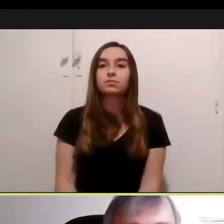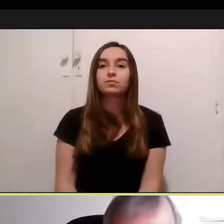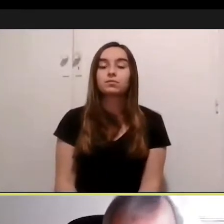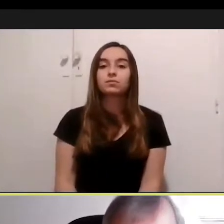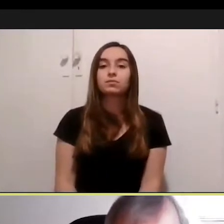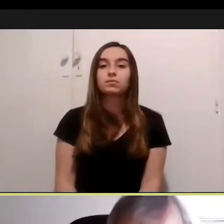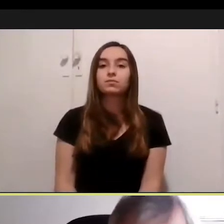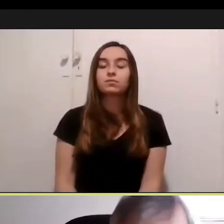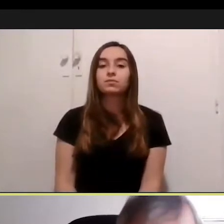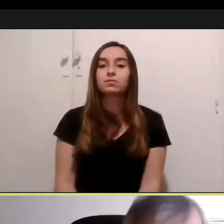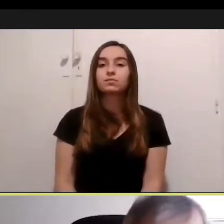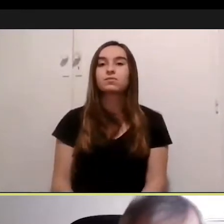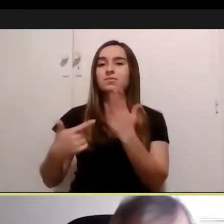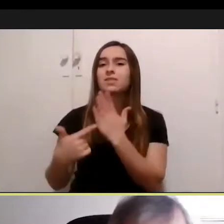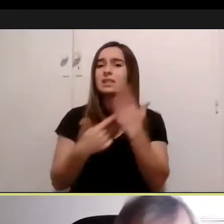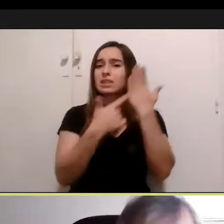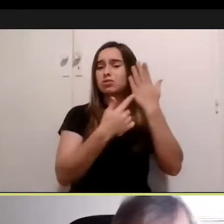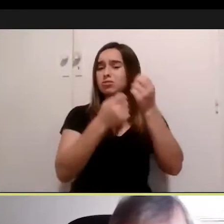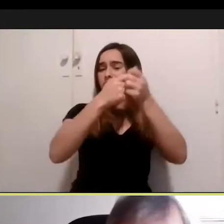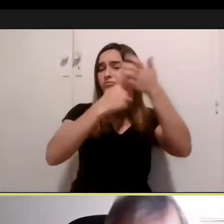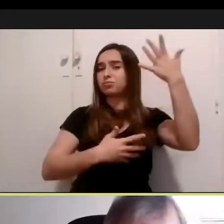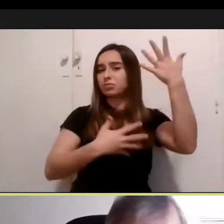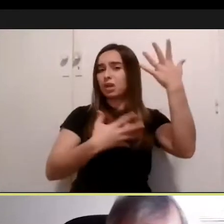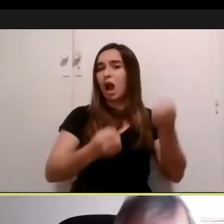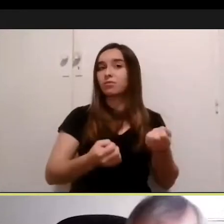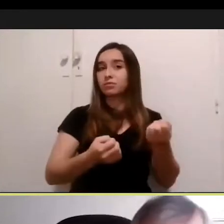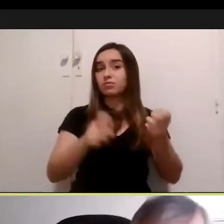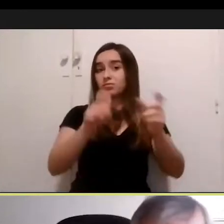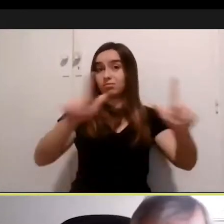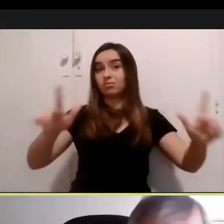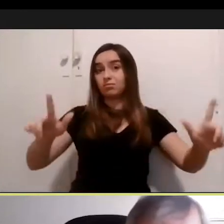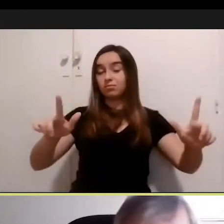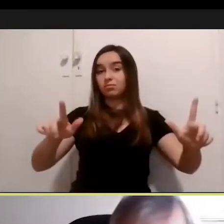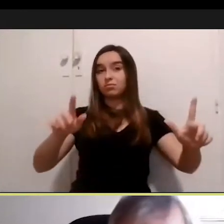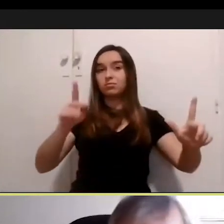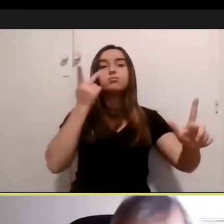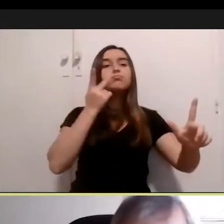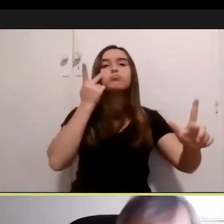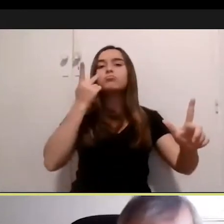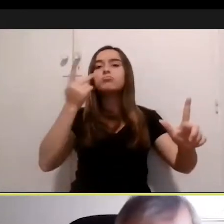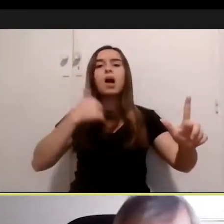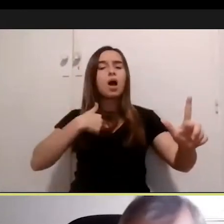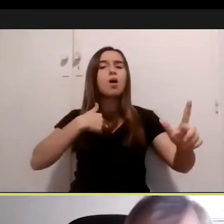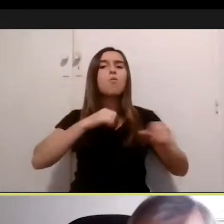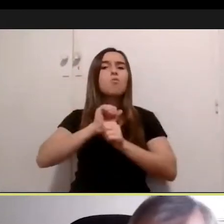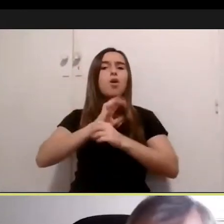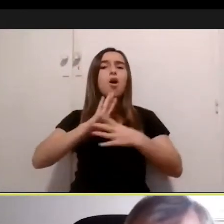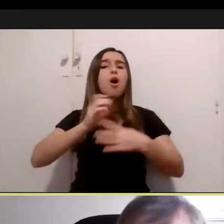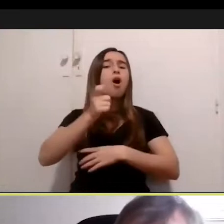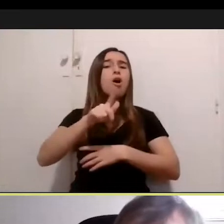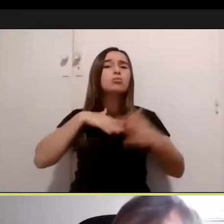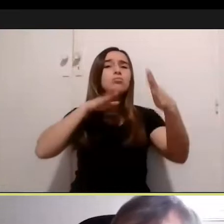There's a variety of technology, as you can see on the screen, and I won't read them all out, but I will mention